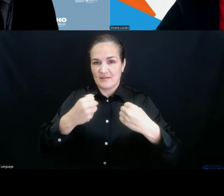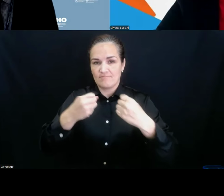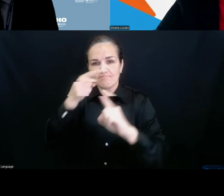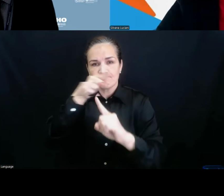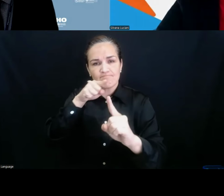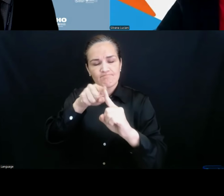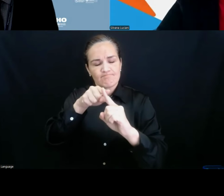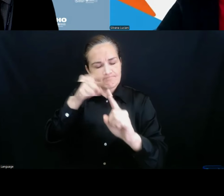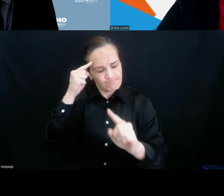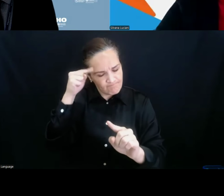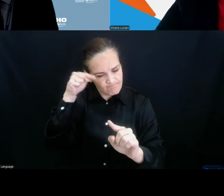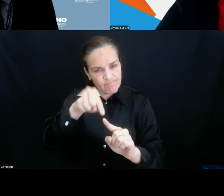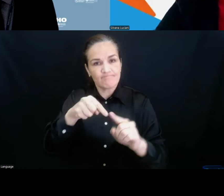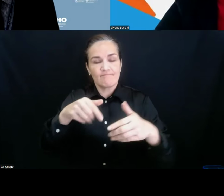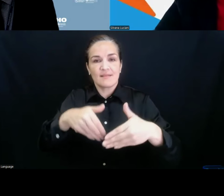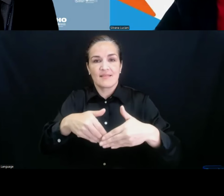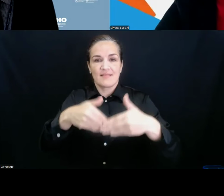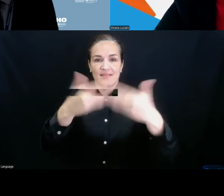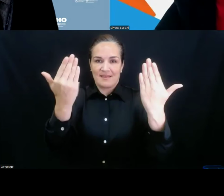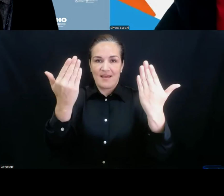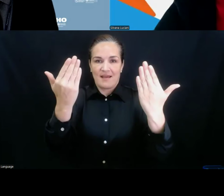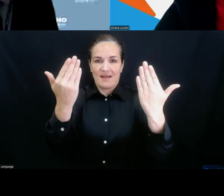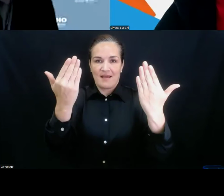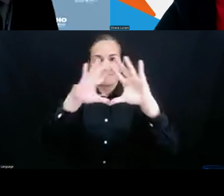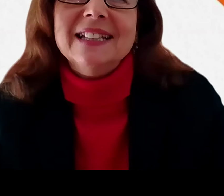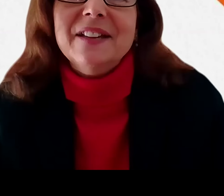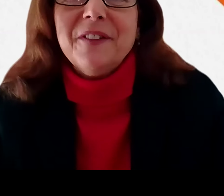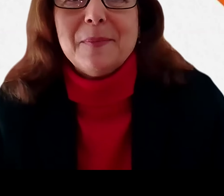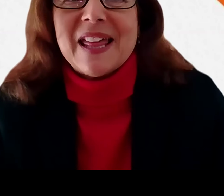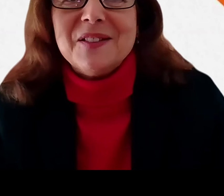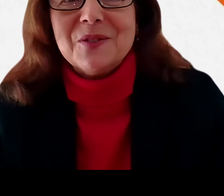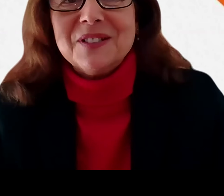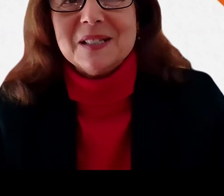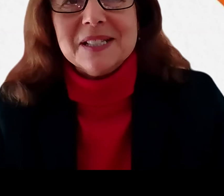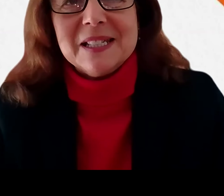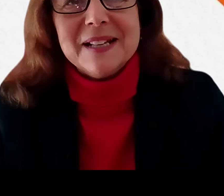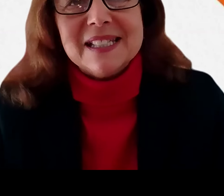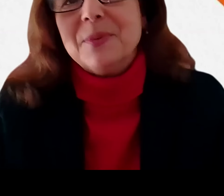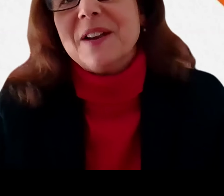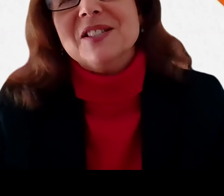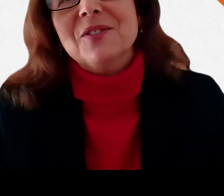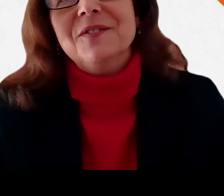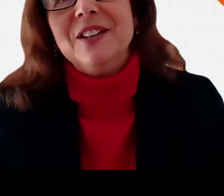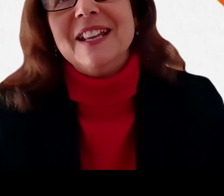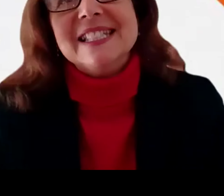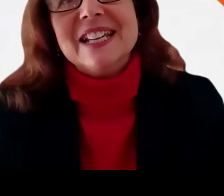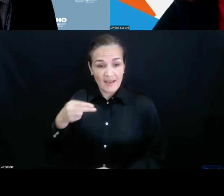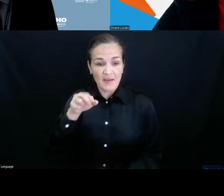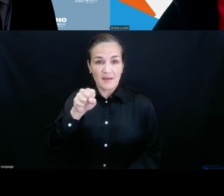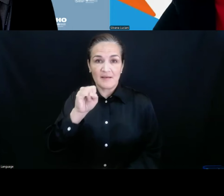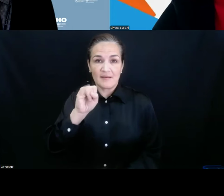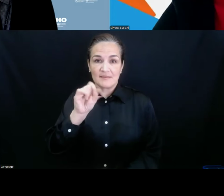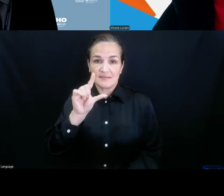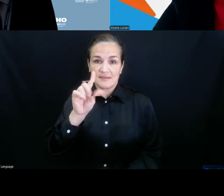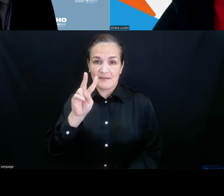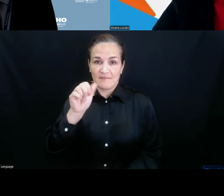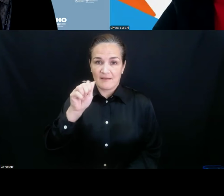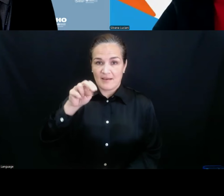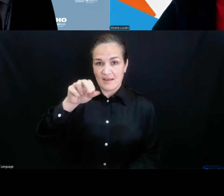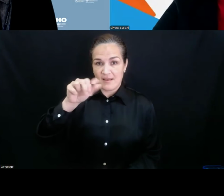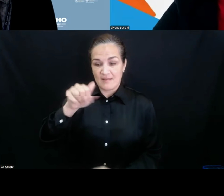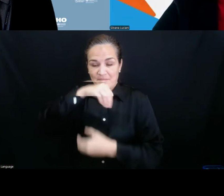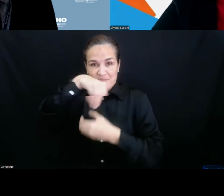Health Discapacidad. Organization Este to es su webinar commemorate the direct de Day la of People Unidad with para la Prevención Disabilities. My de name is Discapacidad Silvana frente a la Luciani, violencia head sobre personas. of Y